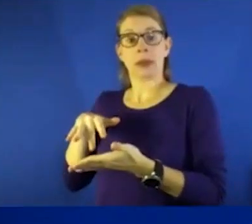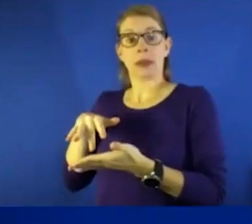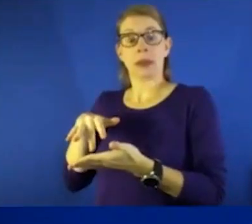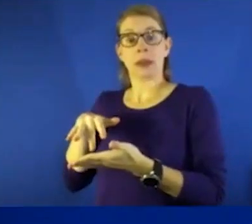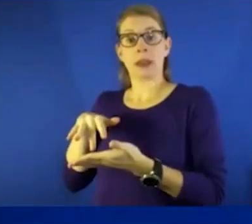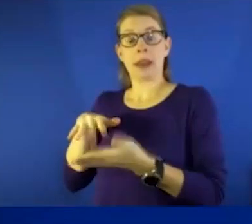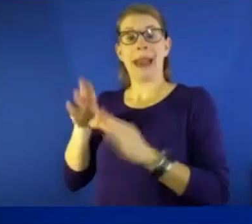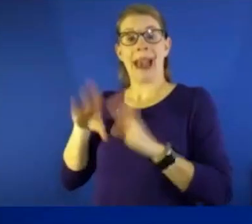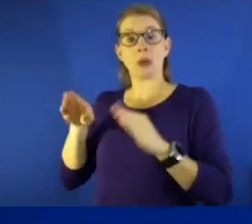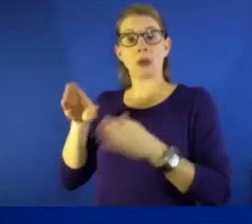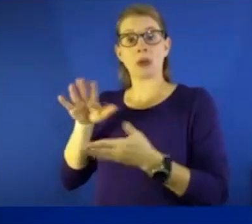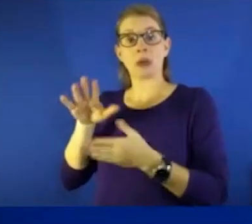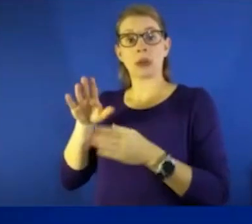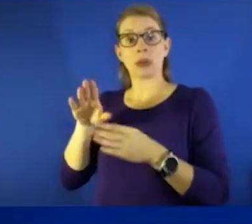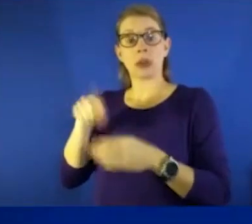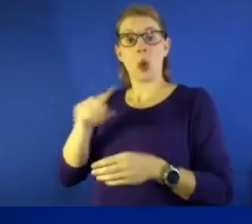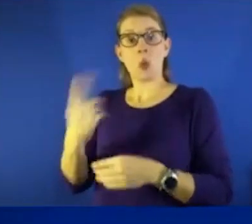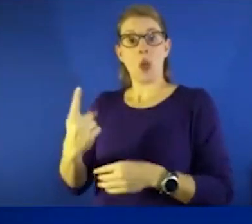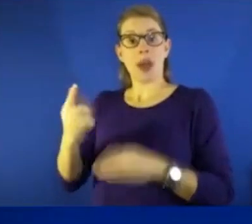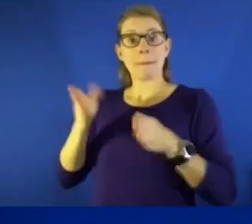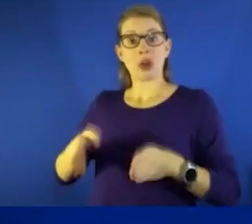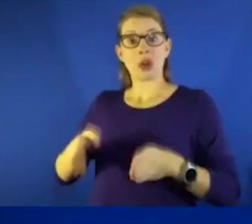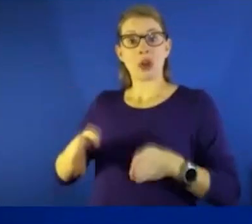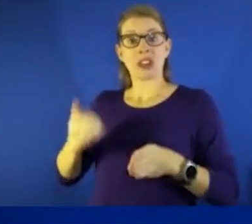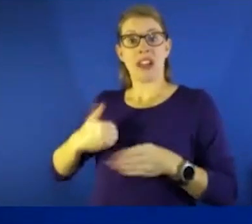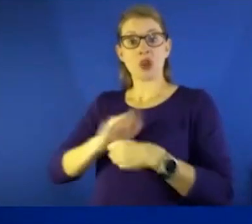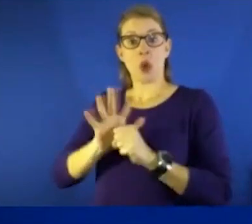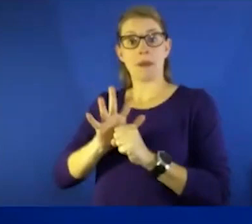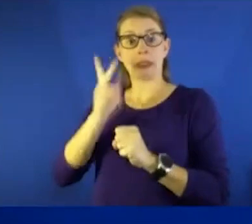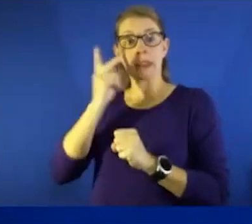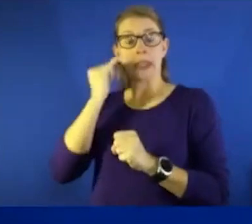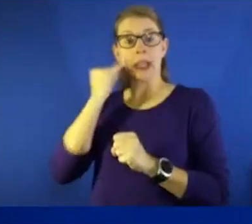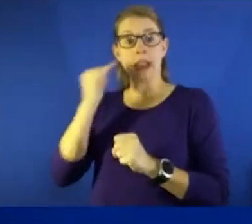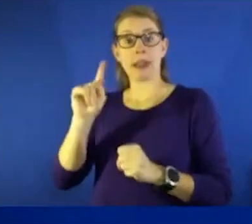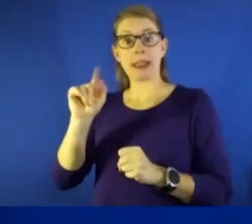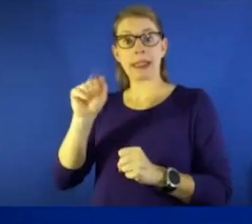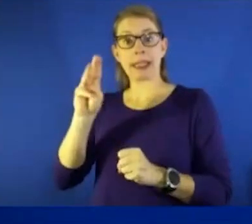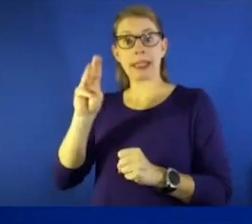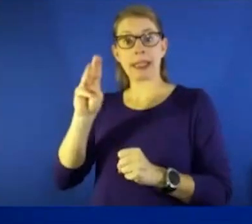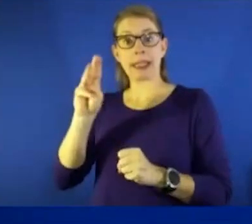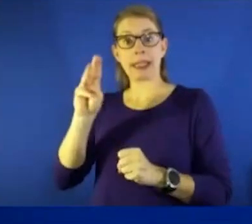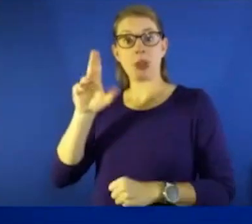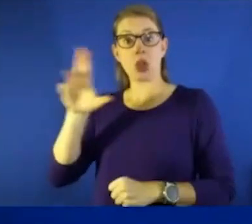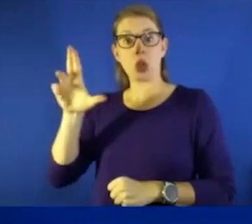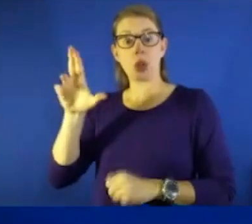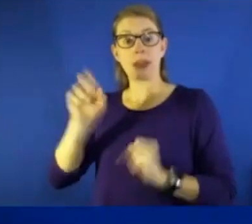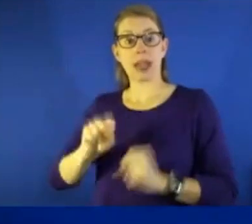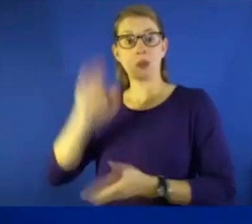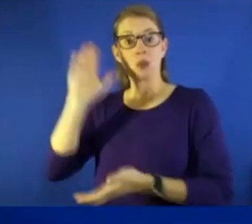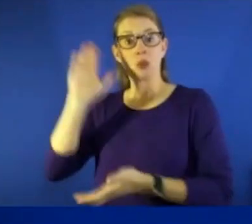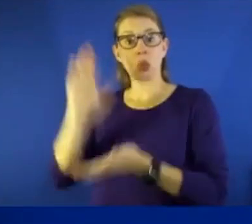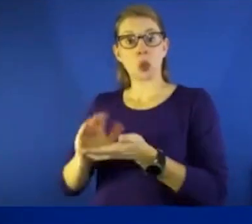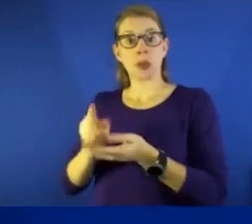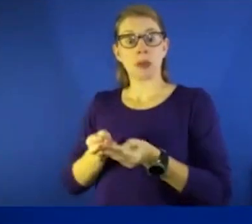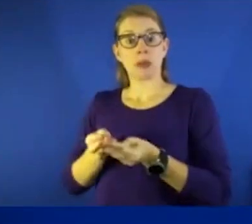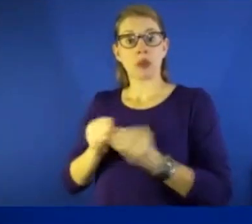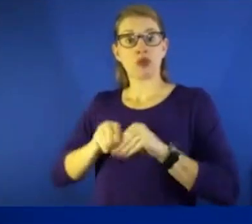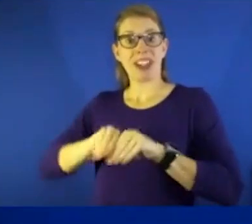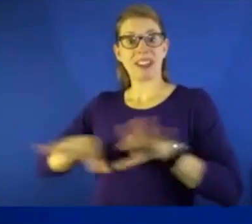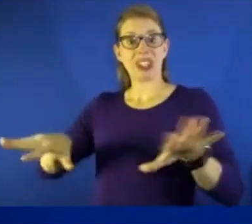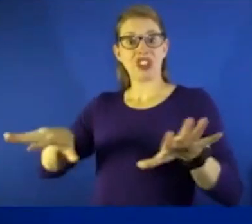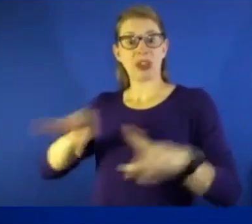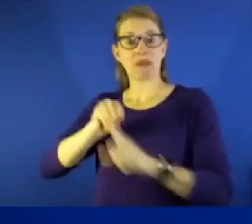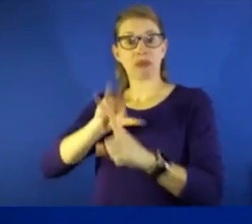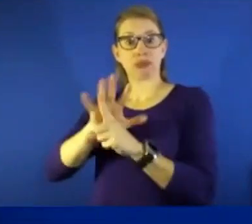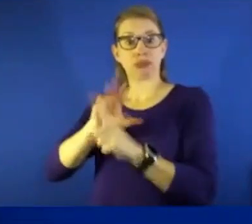person having COVID to see if, like Tamiflu, it can reduce the risk of viral transmission, which would be another big win, because that would